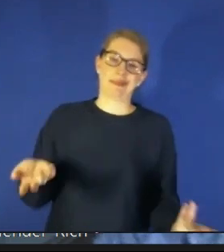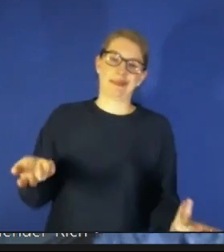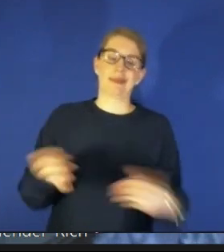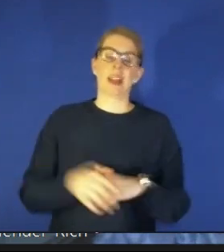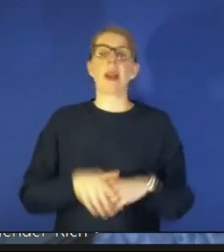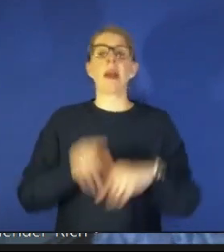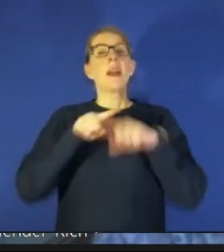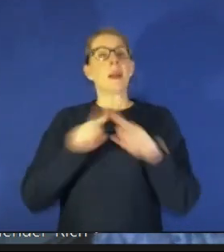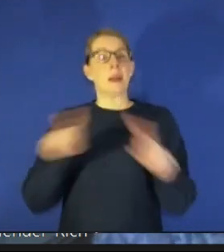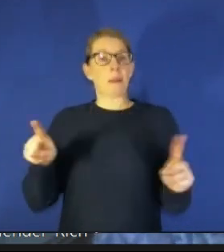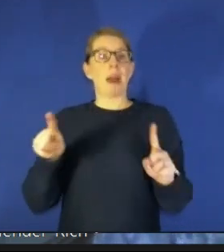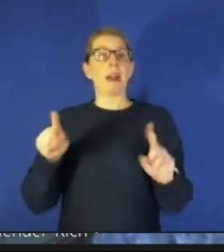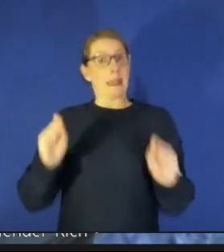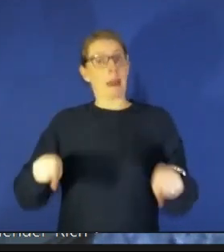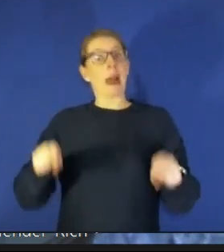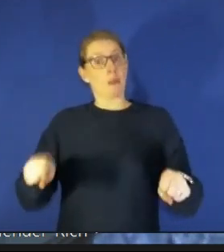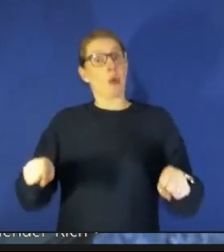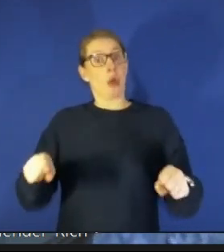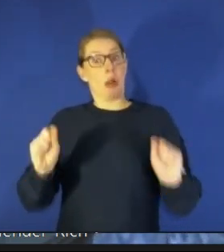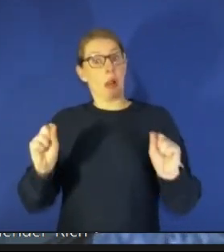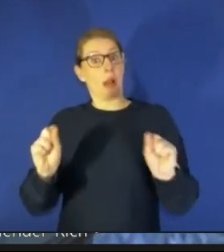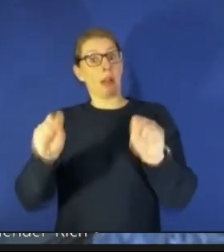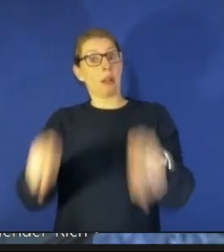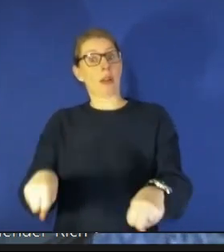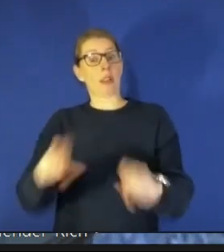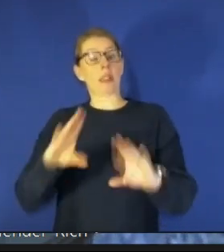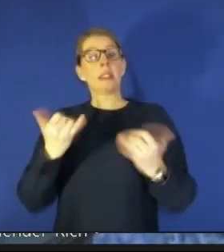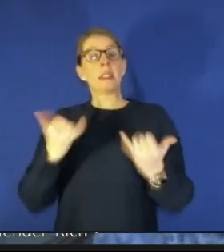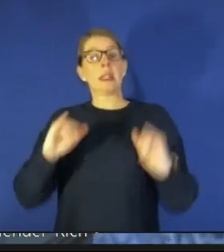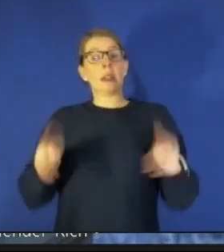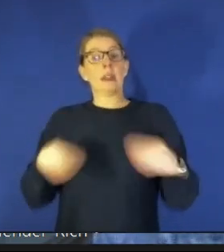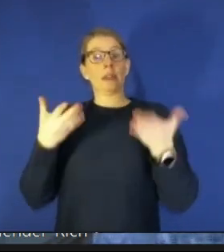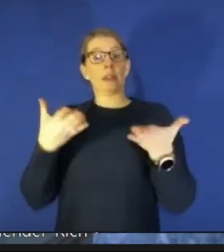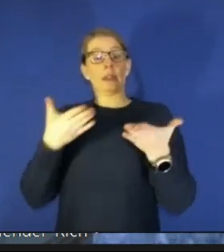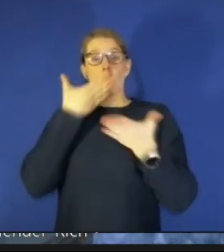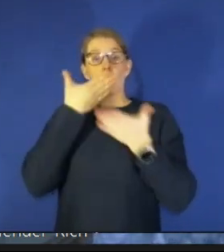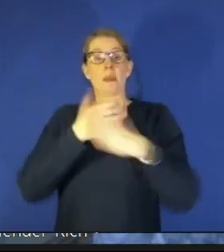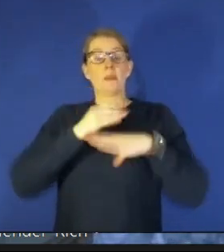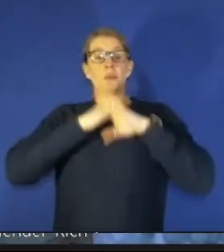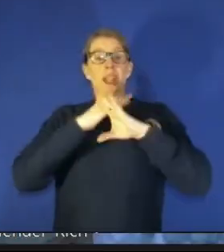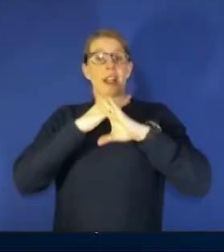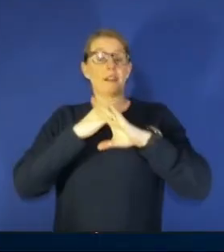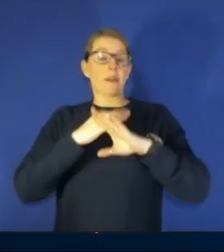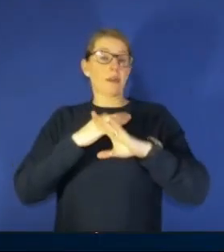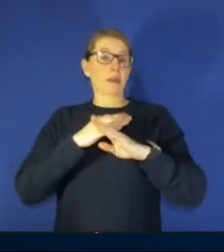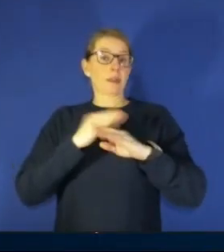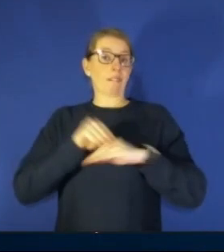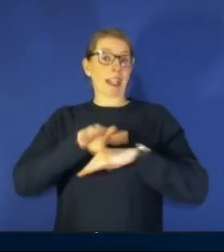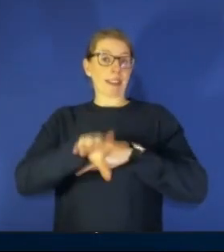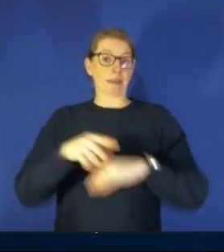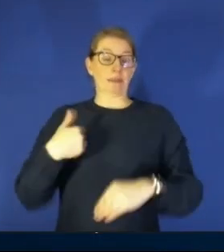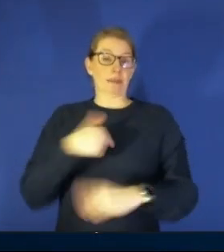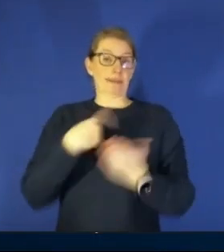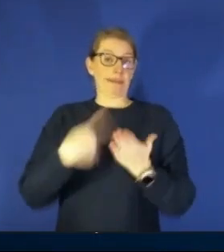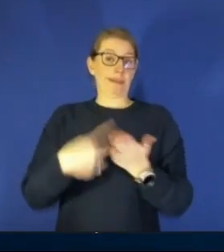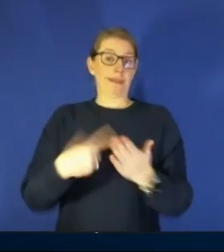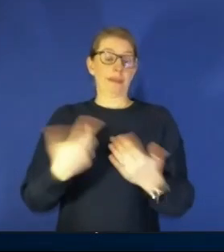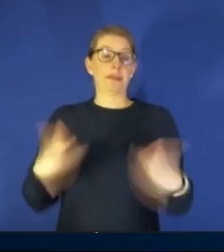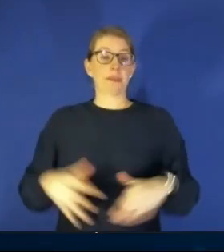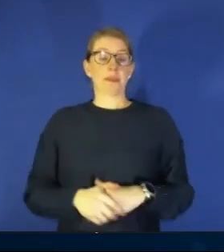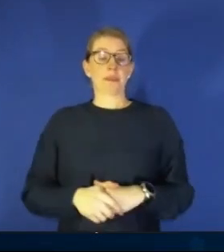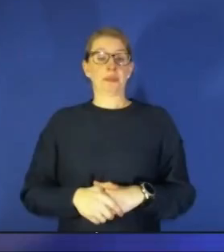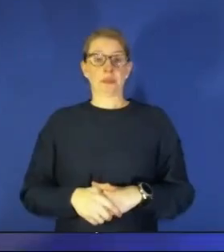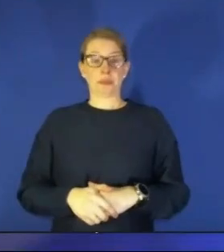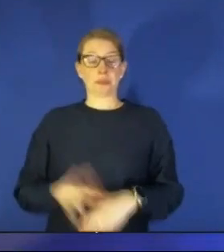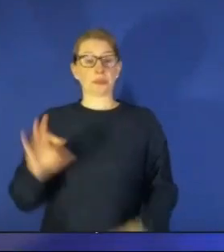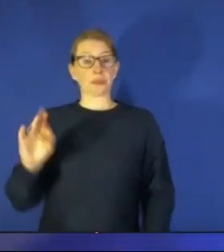it definitely is possible and can still provide a lot of those protective effects that we've discussed. Frank, people probably ask your advice or how you